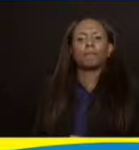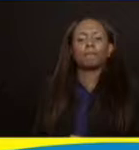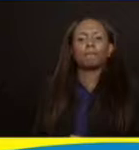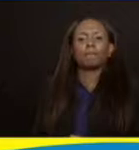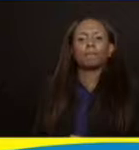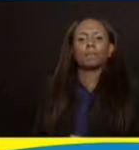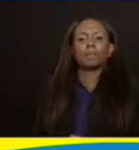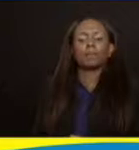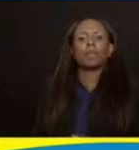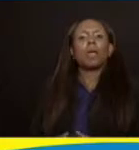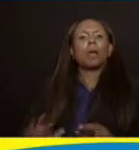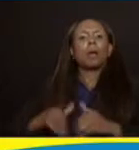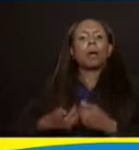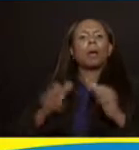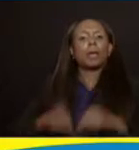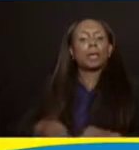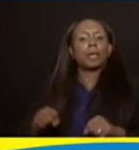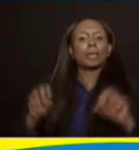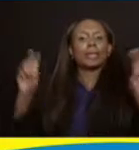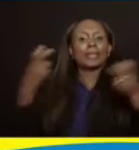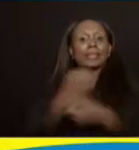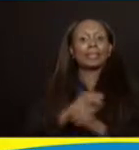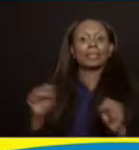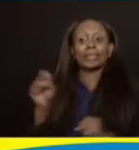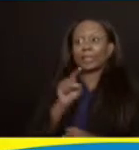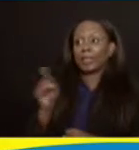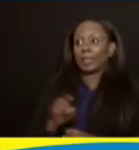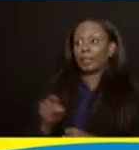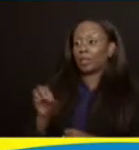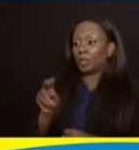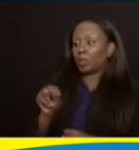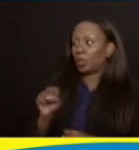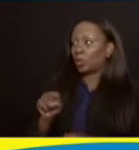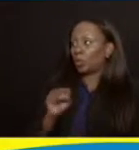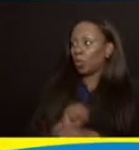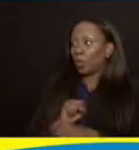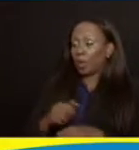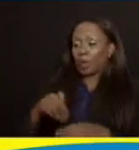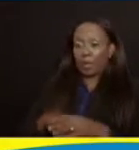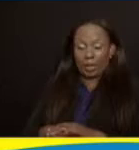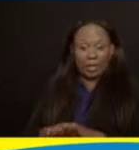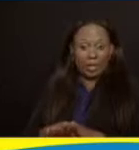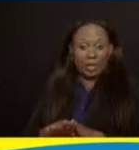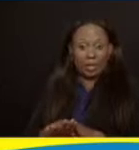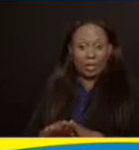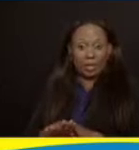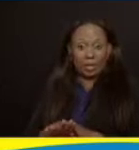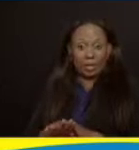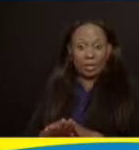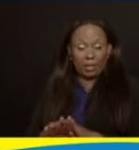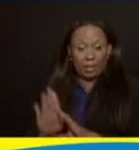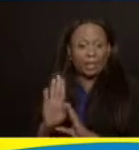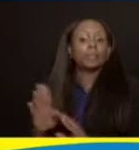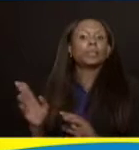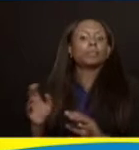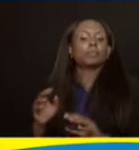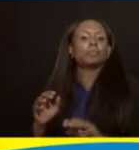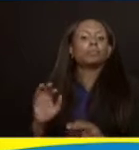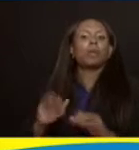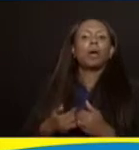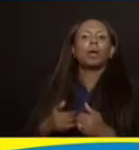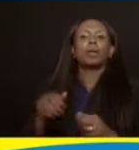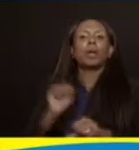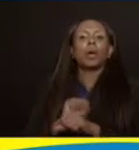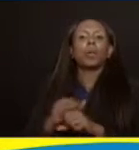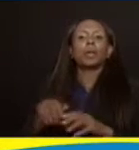safe zones are created, will we see segregation or separation of vaccinated and unvaccinated staff within a single workplace?